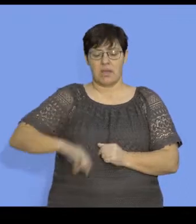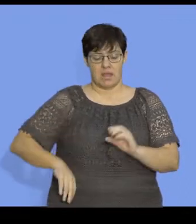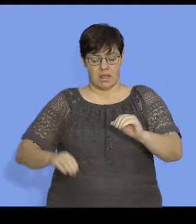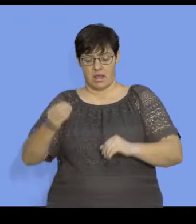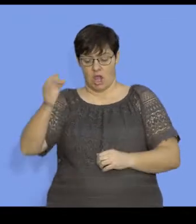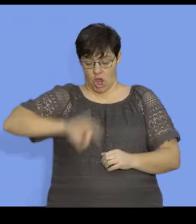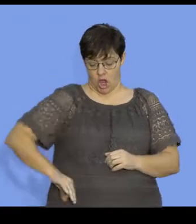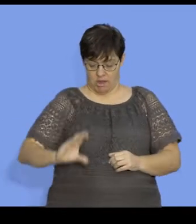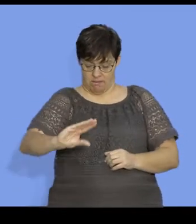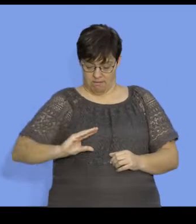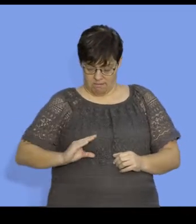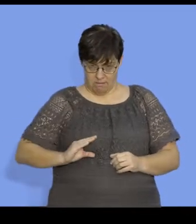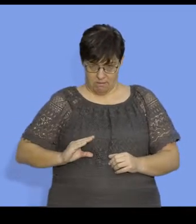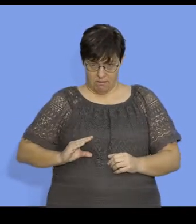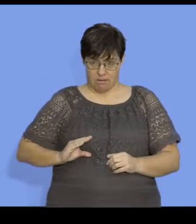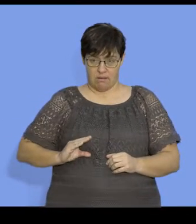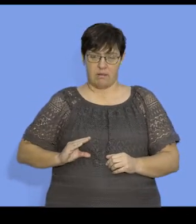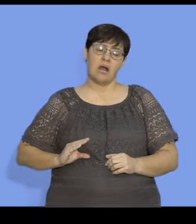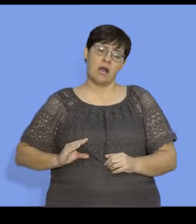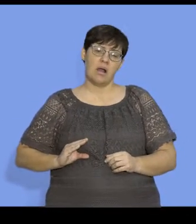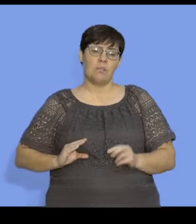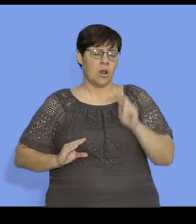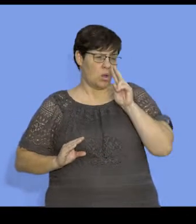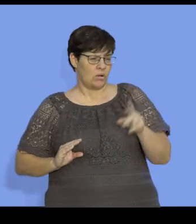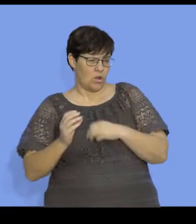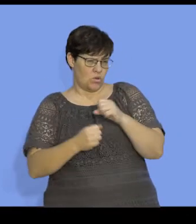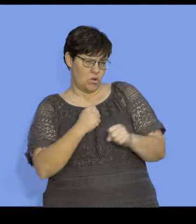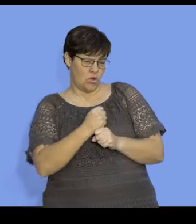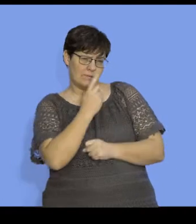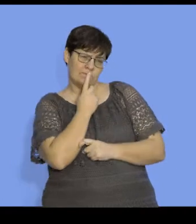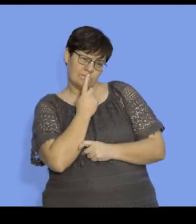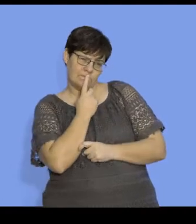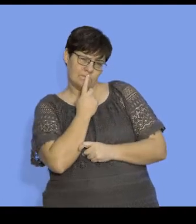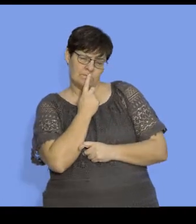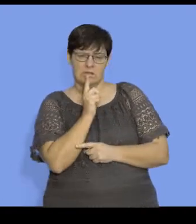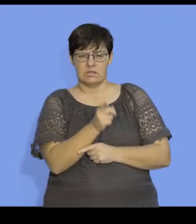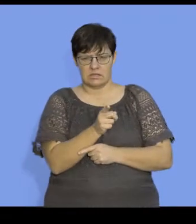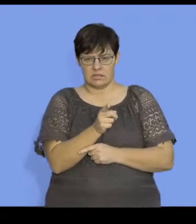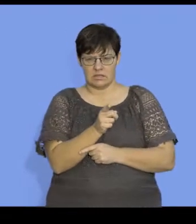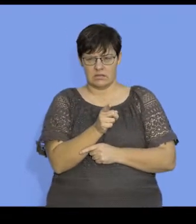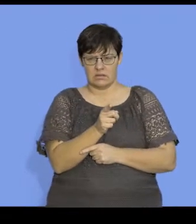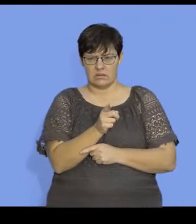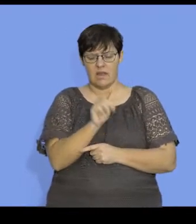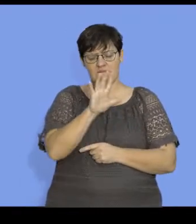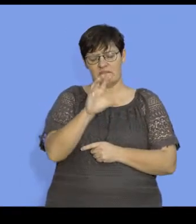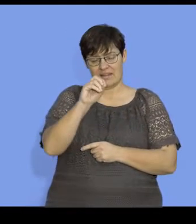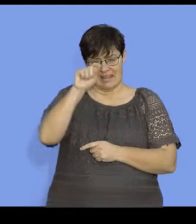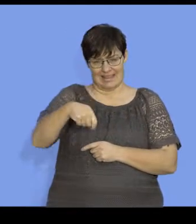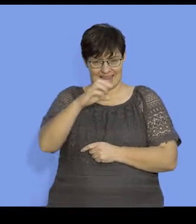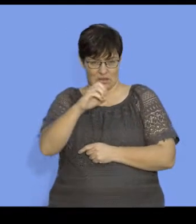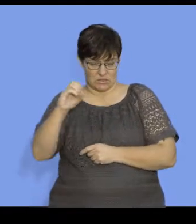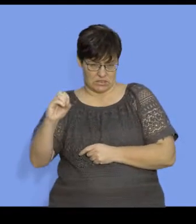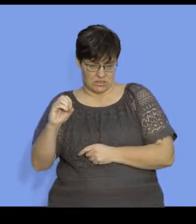have earned, whereas I look at this here and I say, if we take that amount of